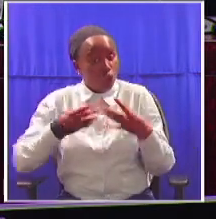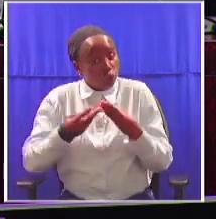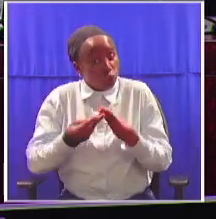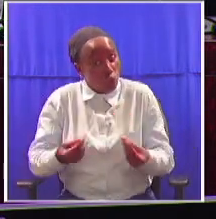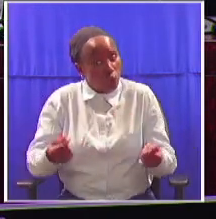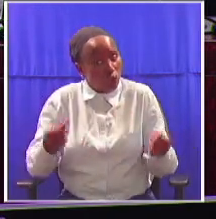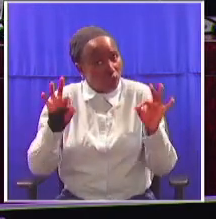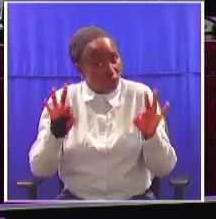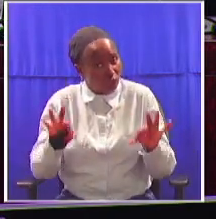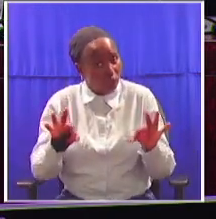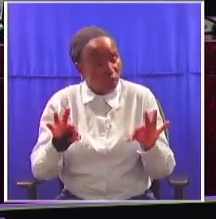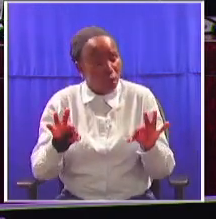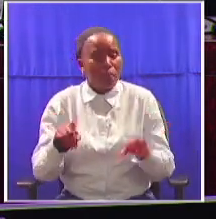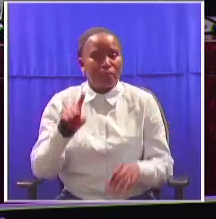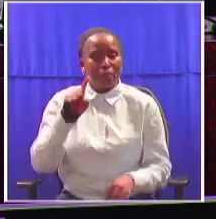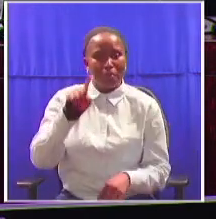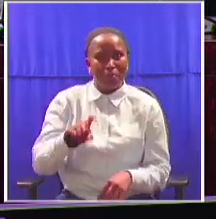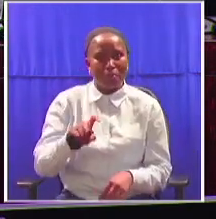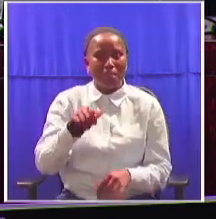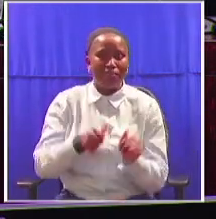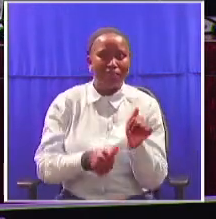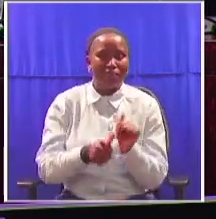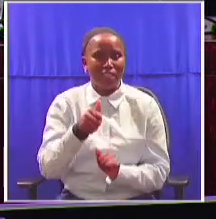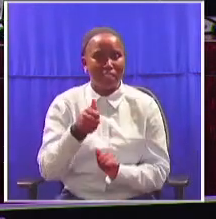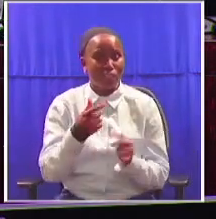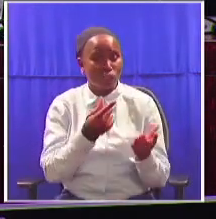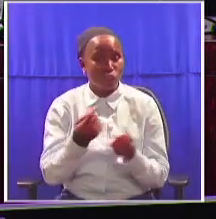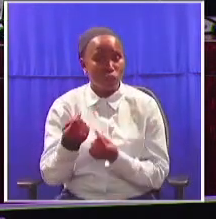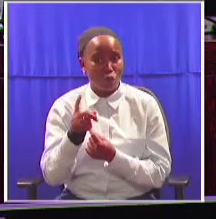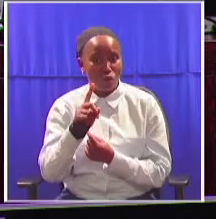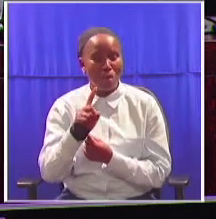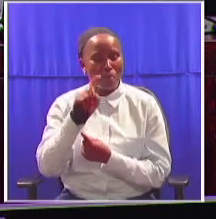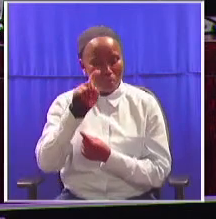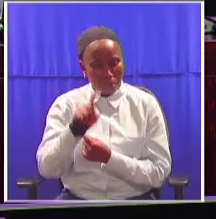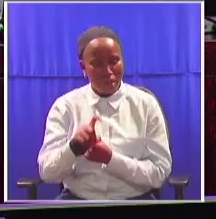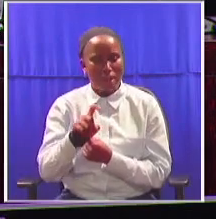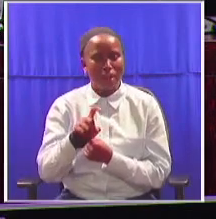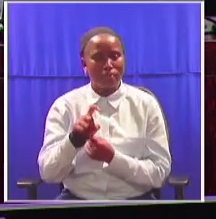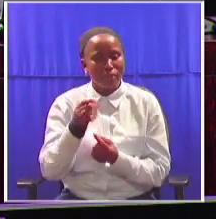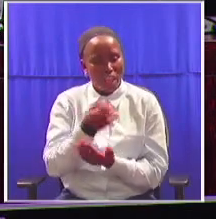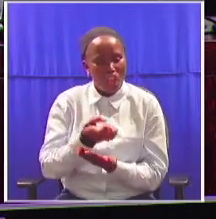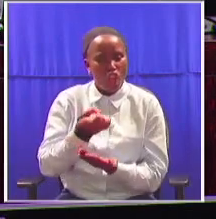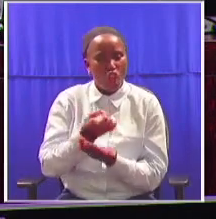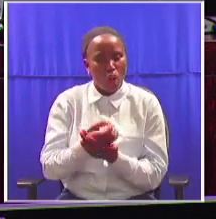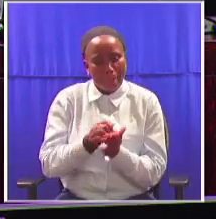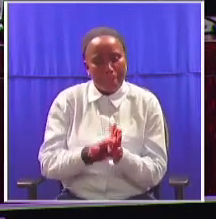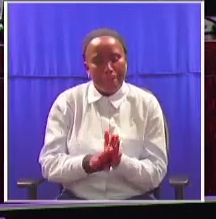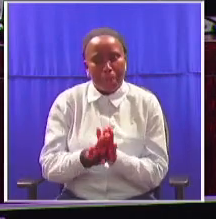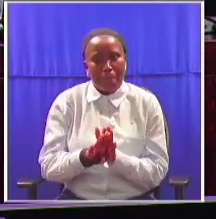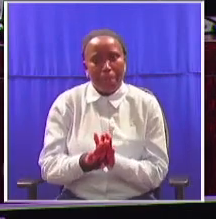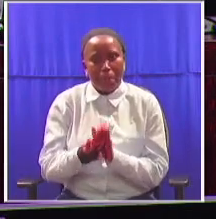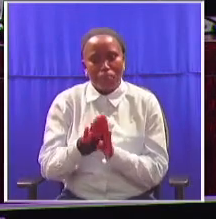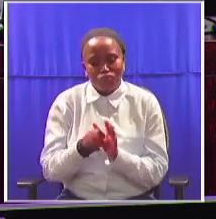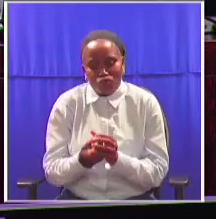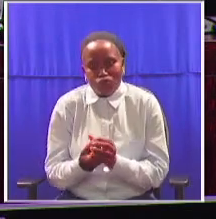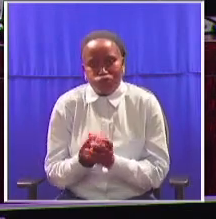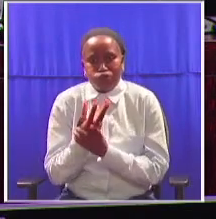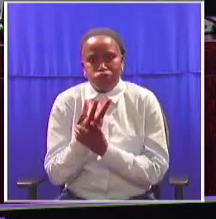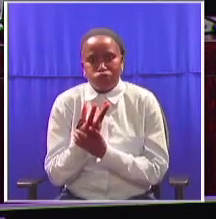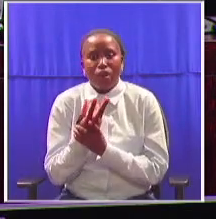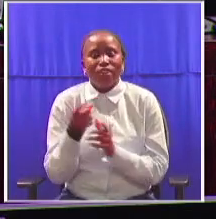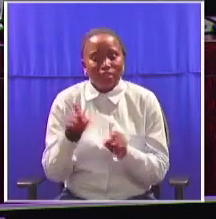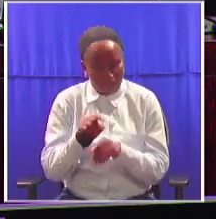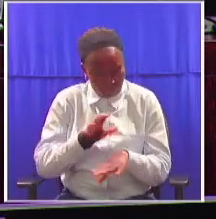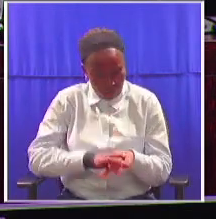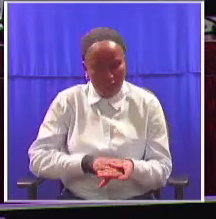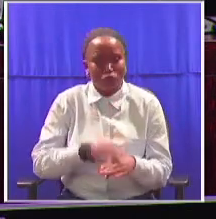need first and foremost to grow the economy and to create jobs.